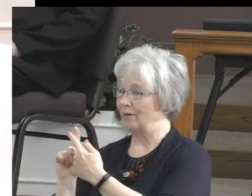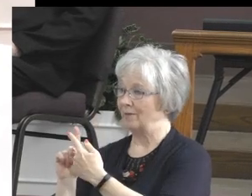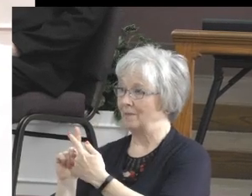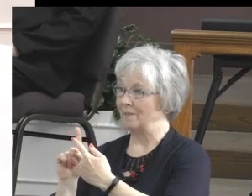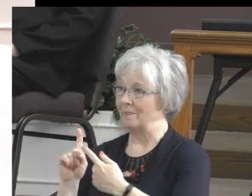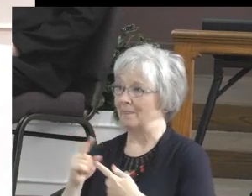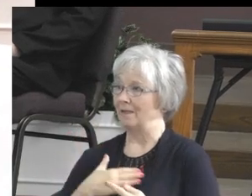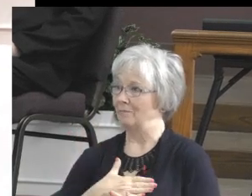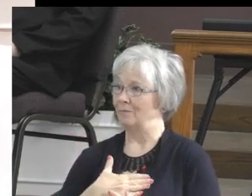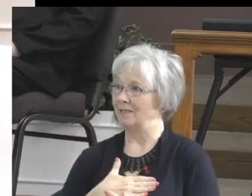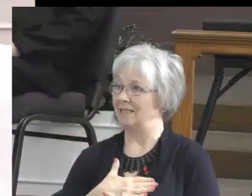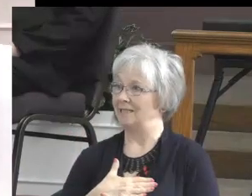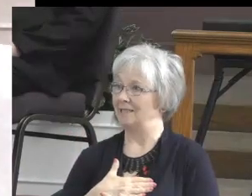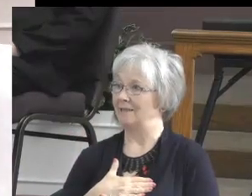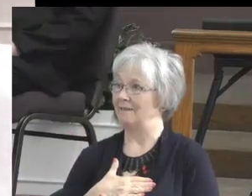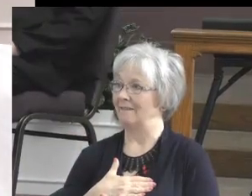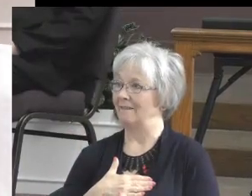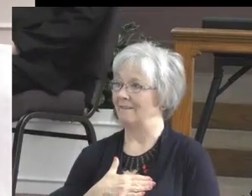please,